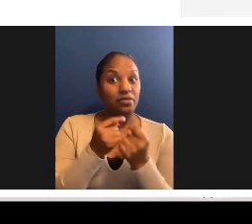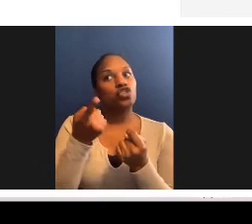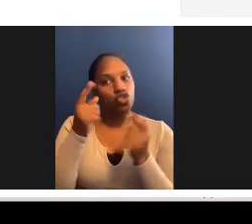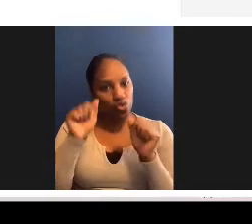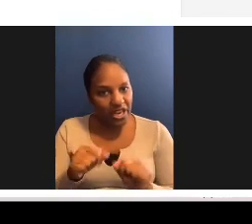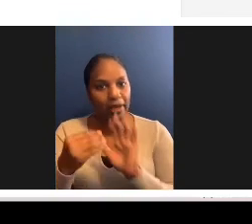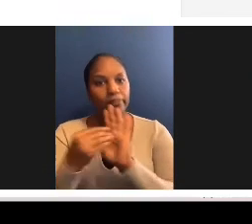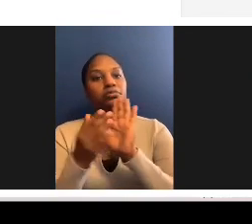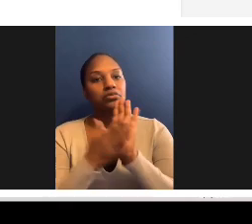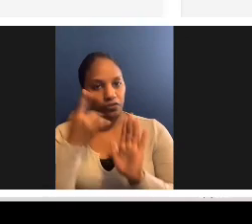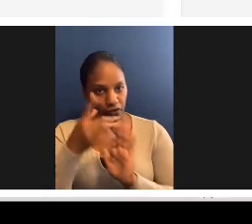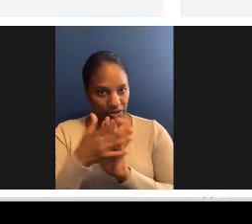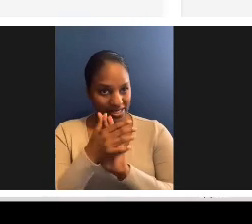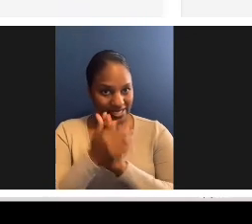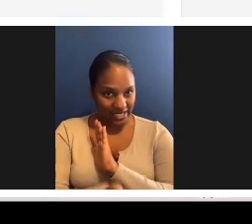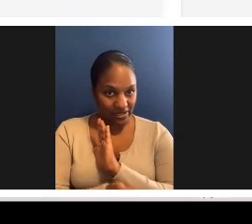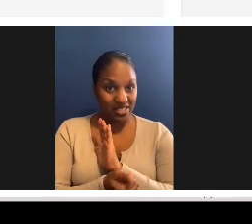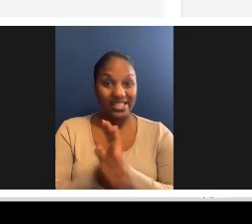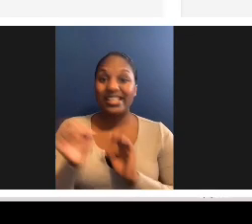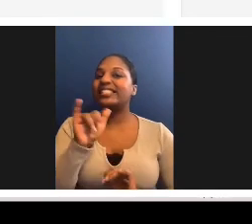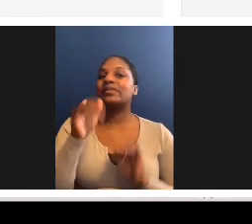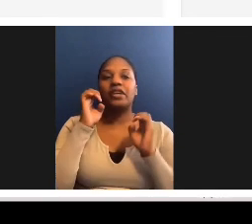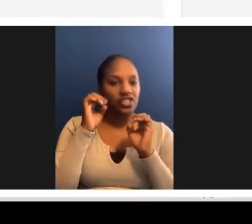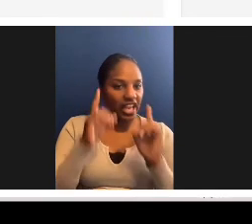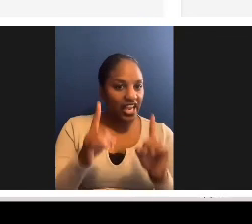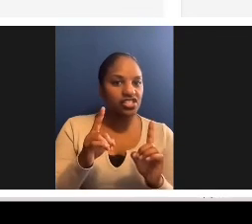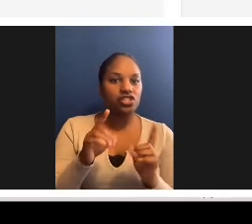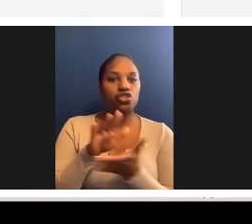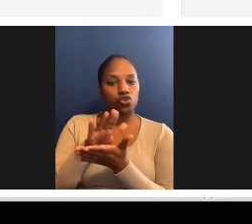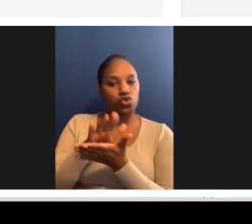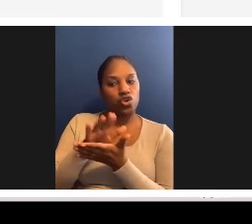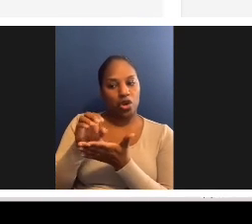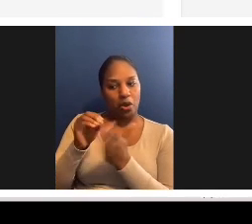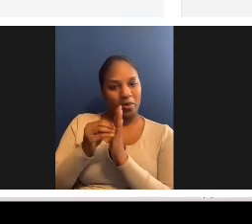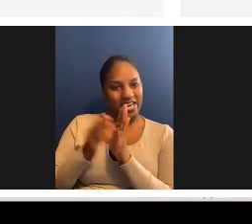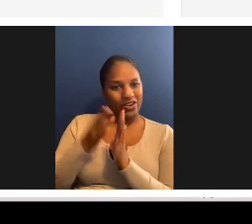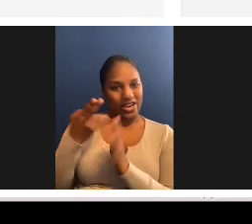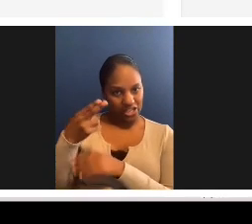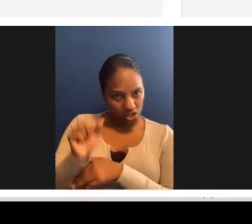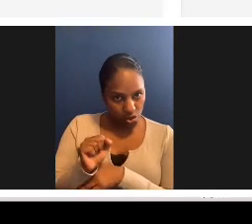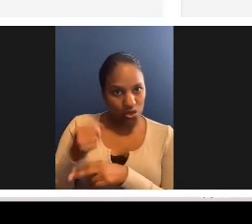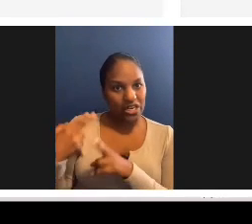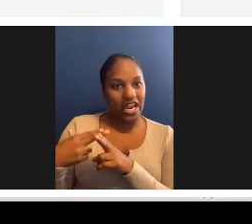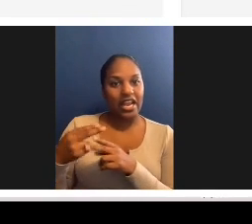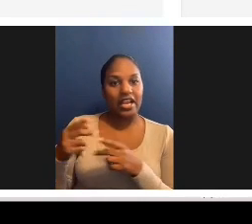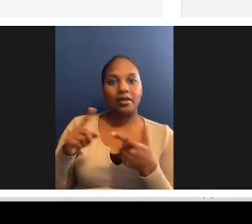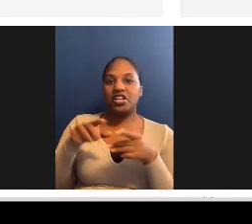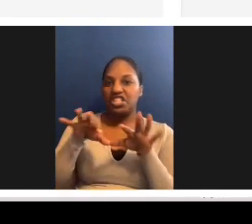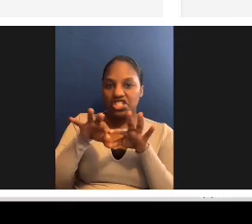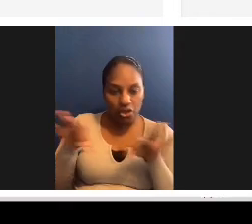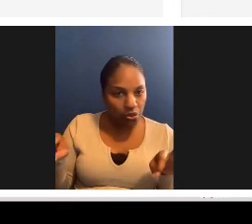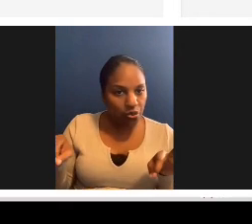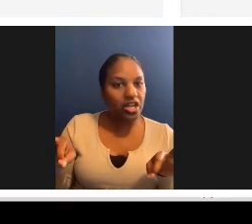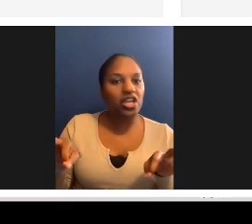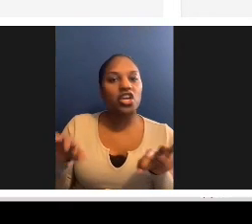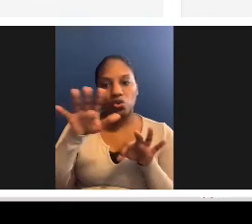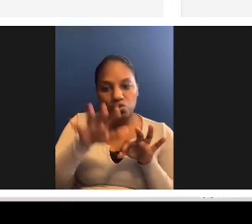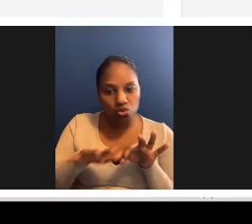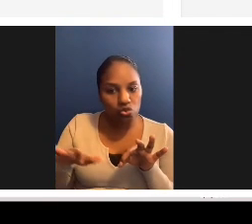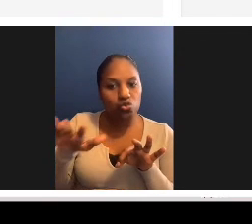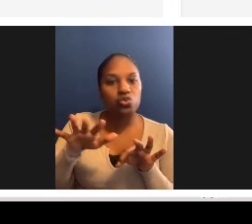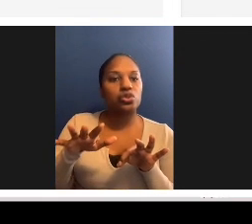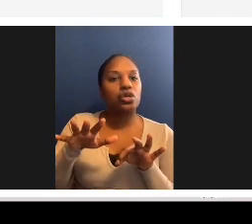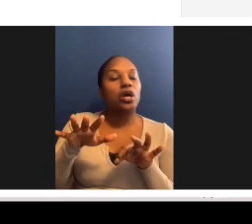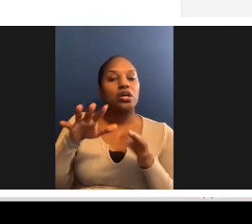put on here. Same thing with education. For their school, they put their high school. Their degree or field of study could be whatever career cluster